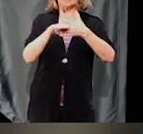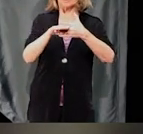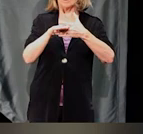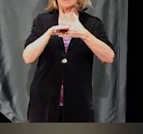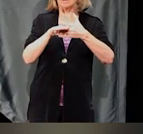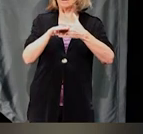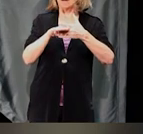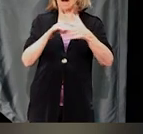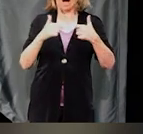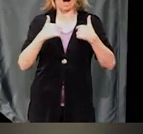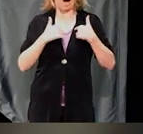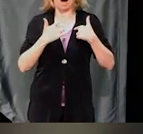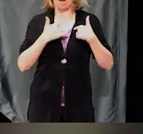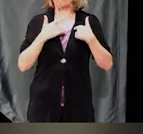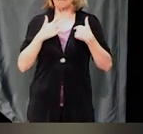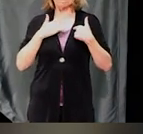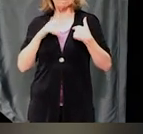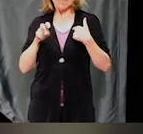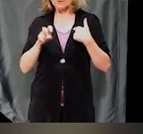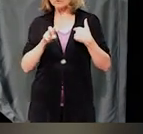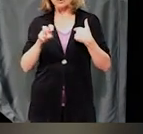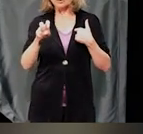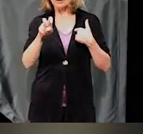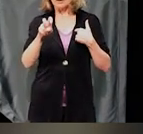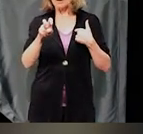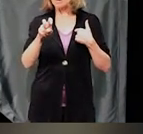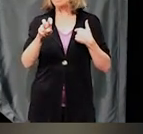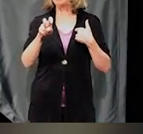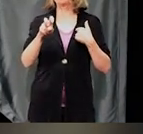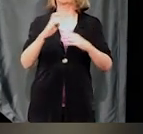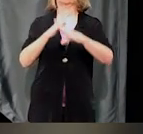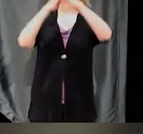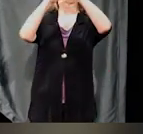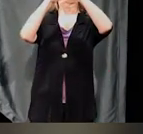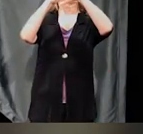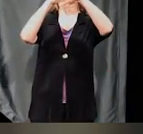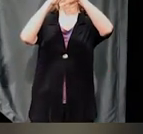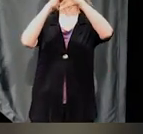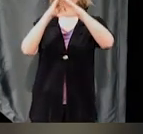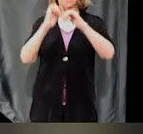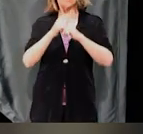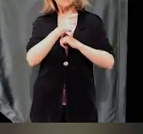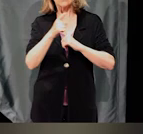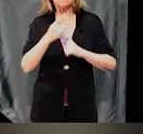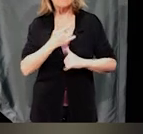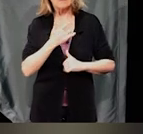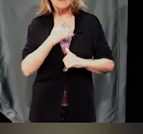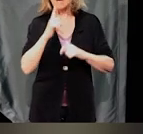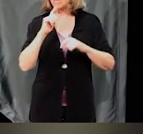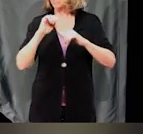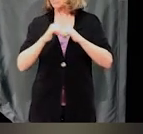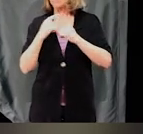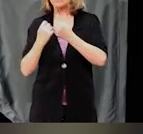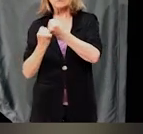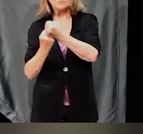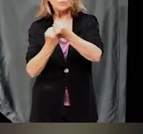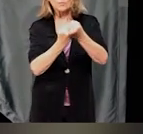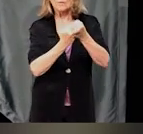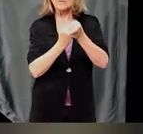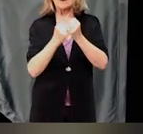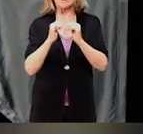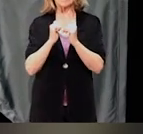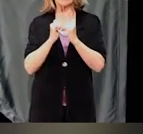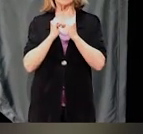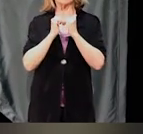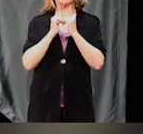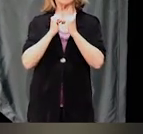you, but I felt like the journey that I was on with my students hit a huge roadblock. I wondered how I would support my students, how my students would be